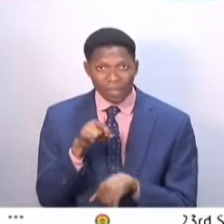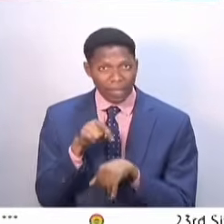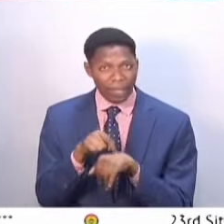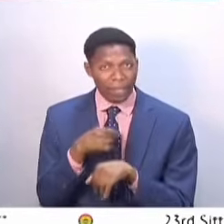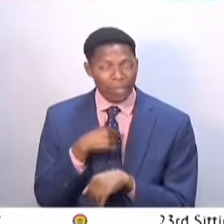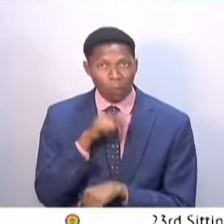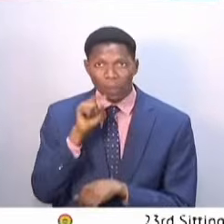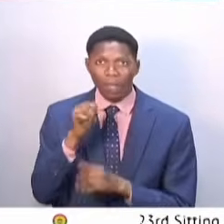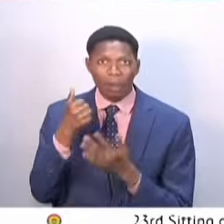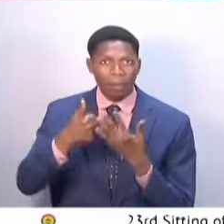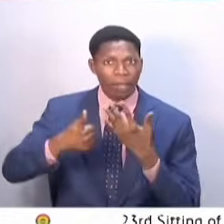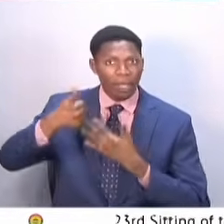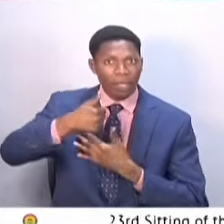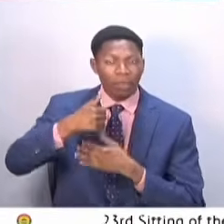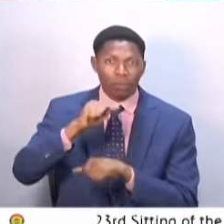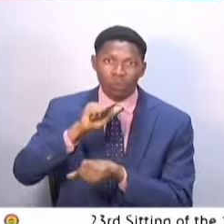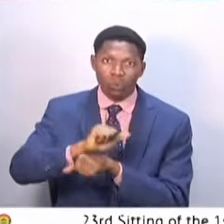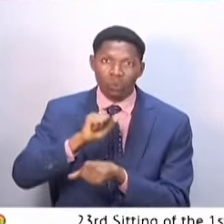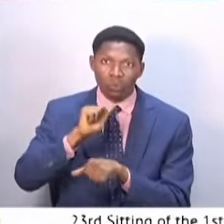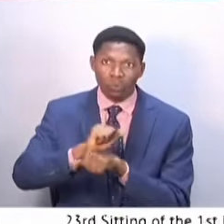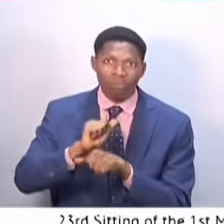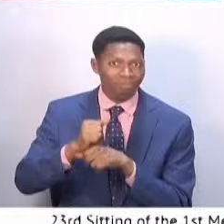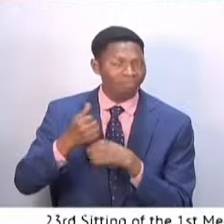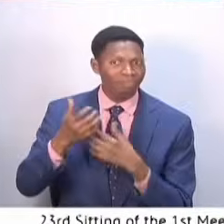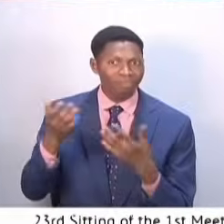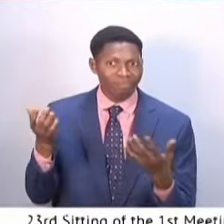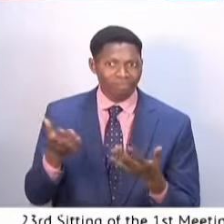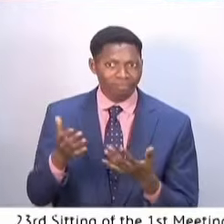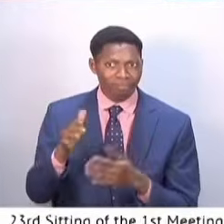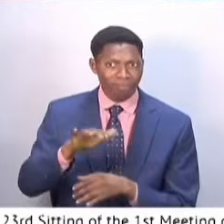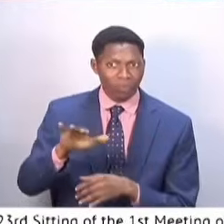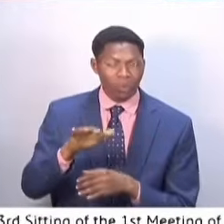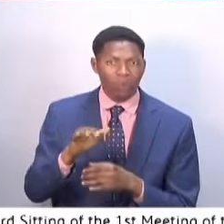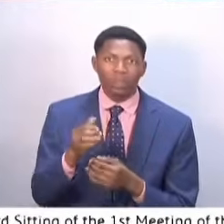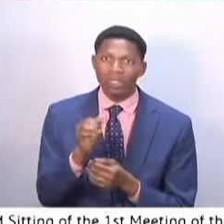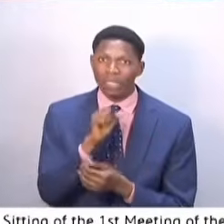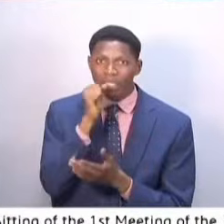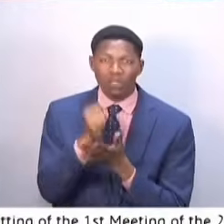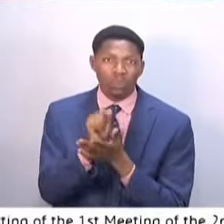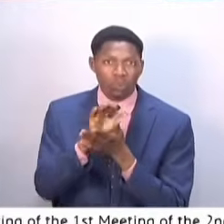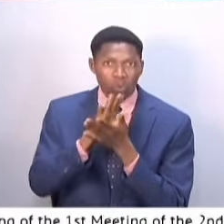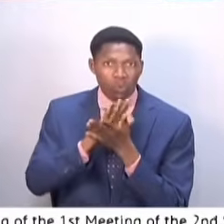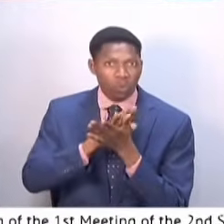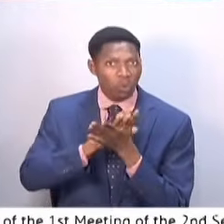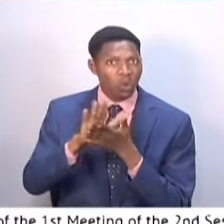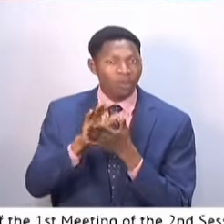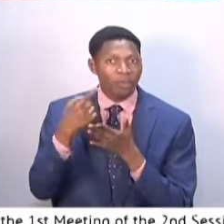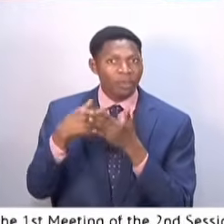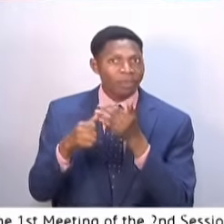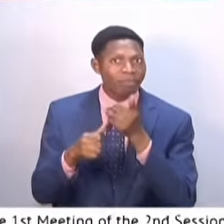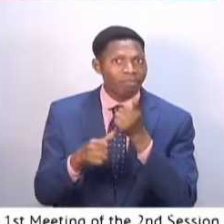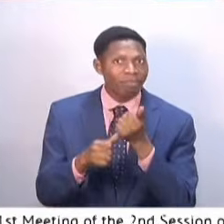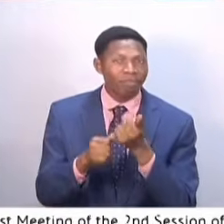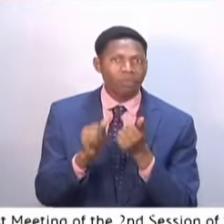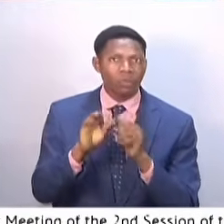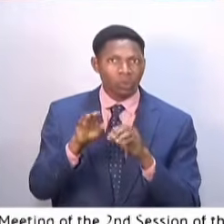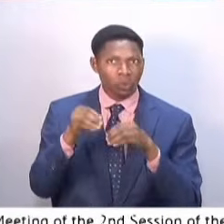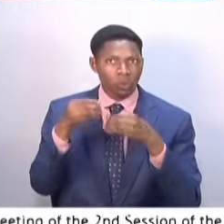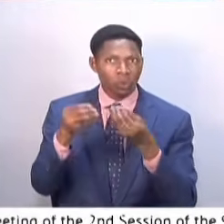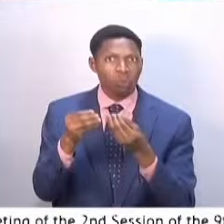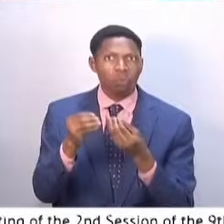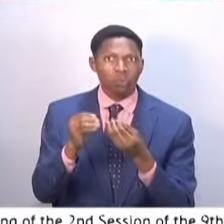must improve working conditions, ensure fair, timely compensation, provide